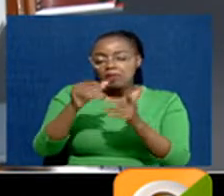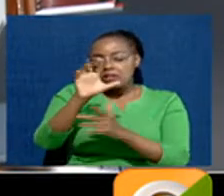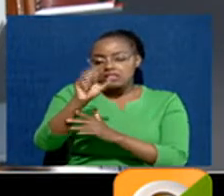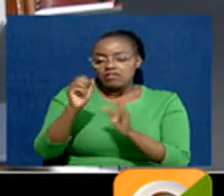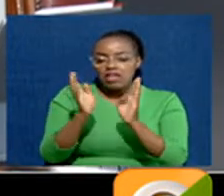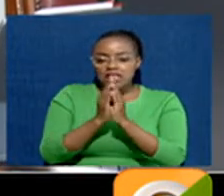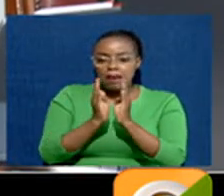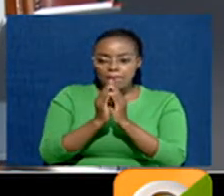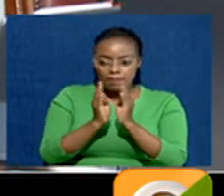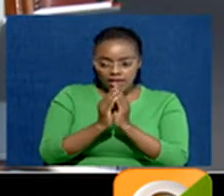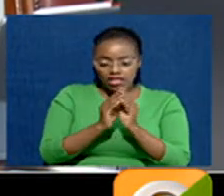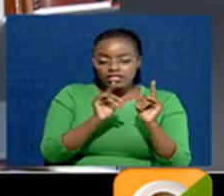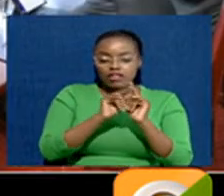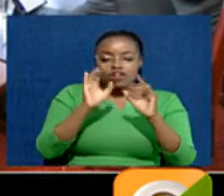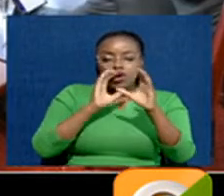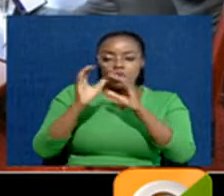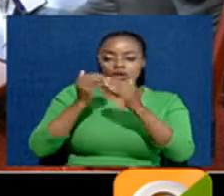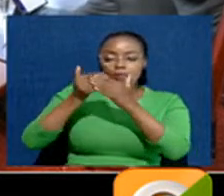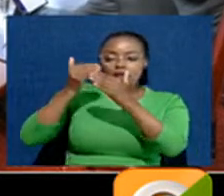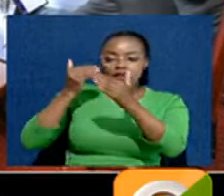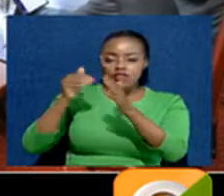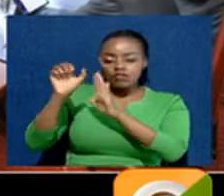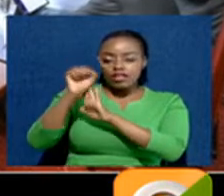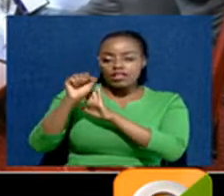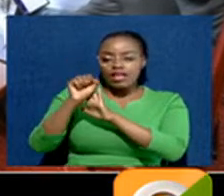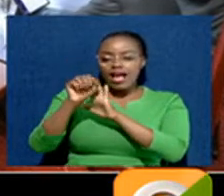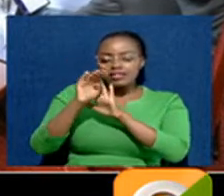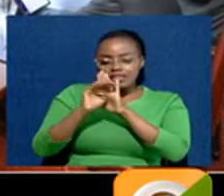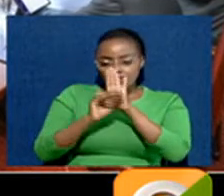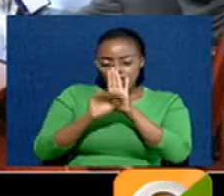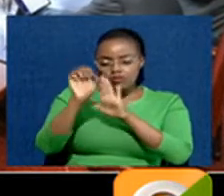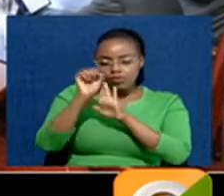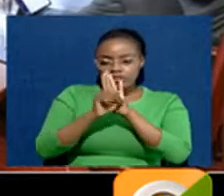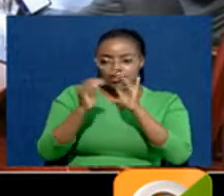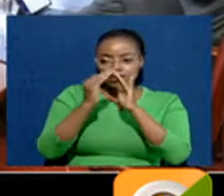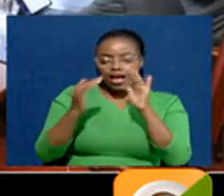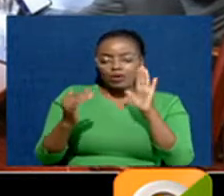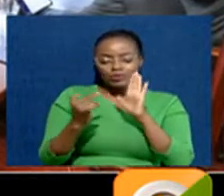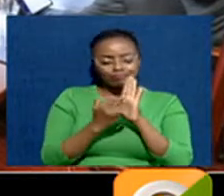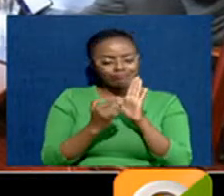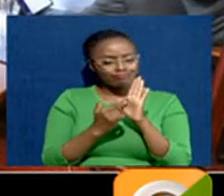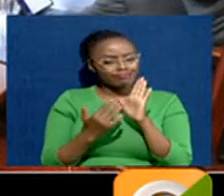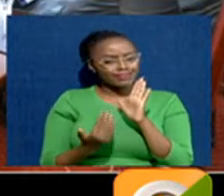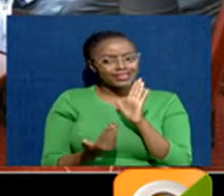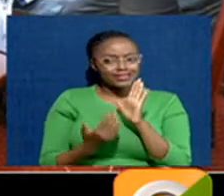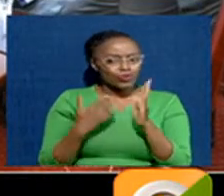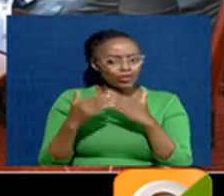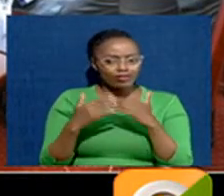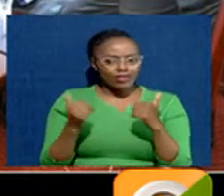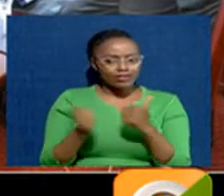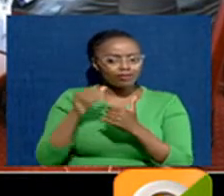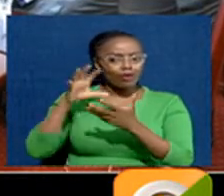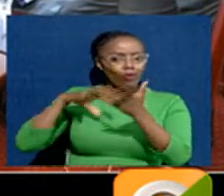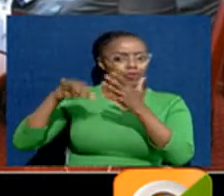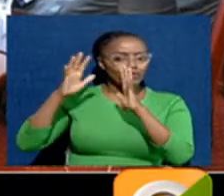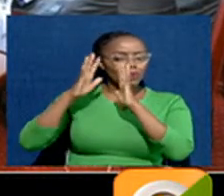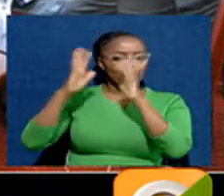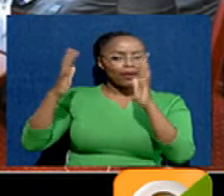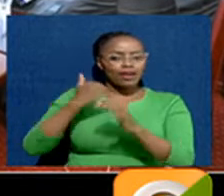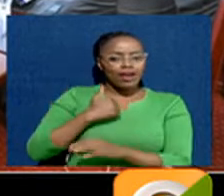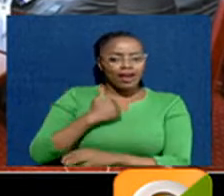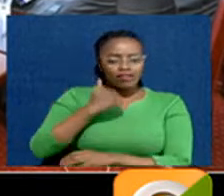meetings, as was communicated by a statement from State House. And therefore, I mean, this is confusing,